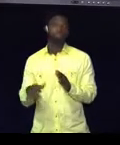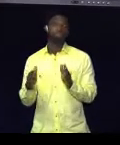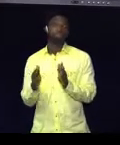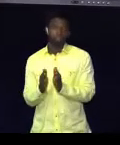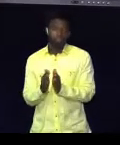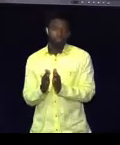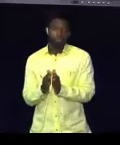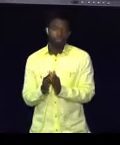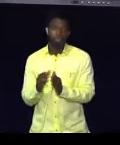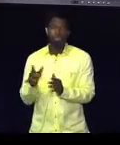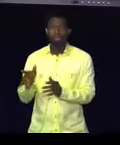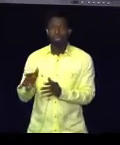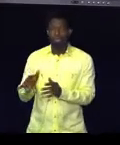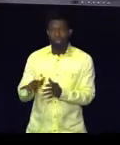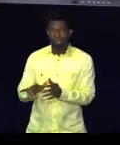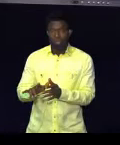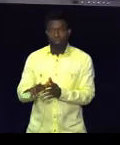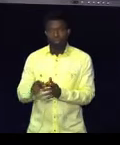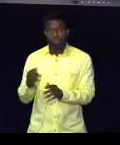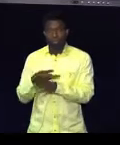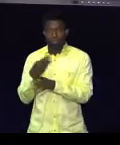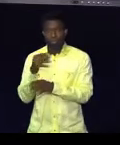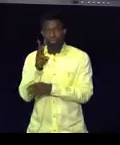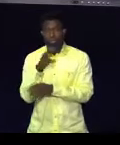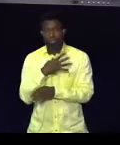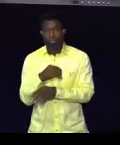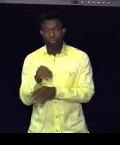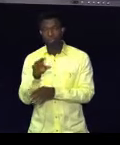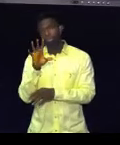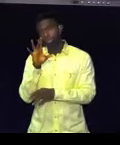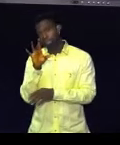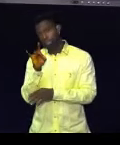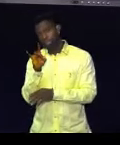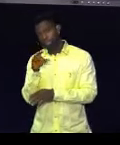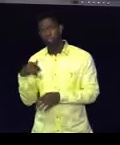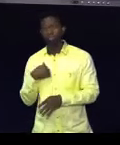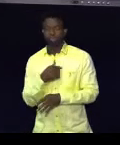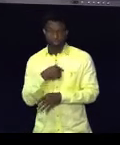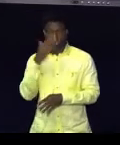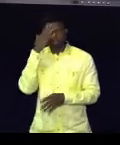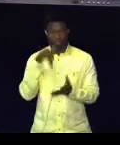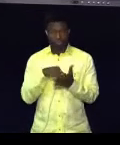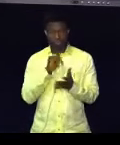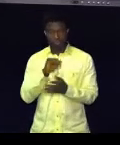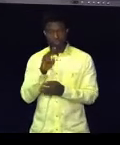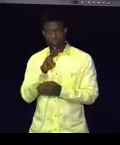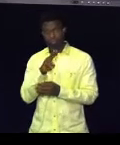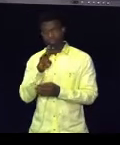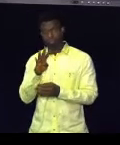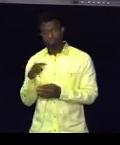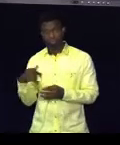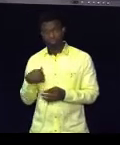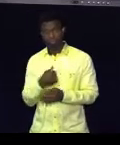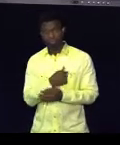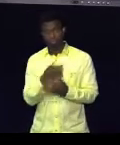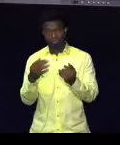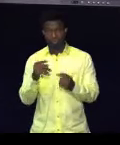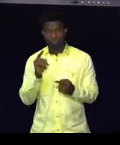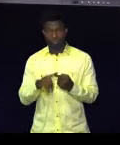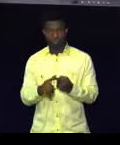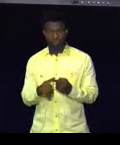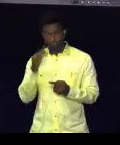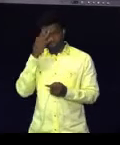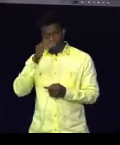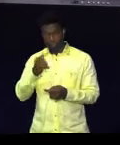smallest common multiple of 6 and 8. We have found it to be 24, but now we want to demonstrate another way